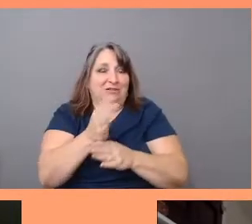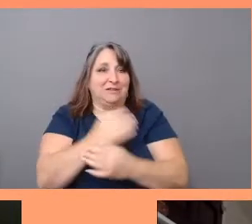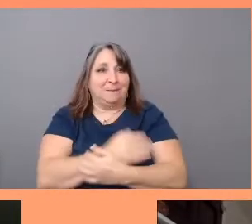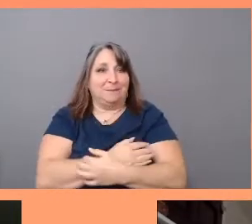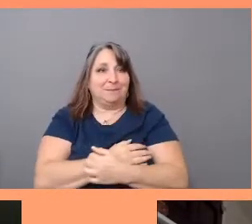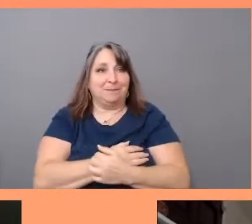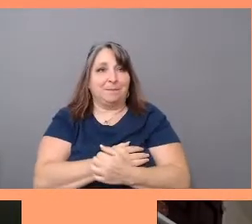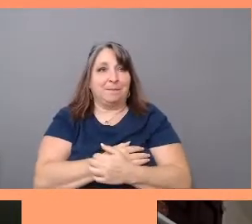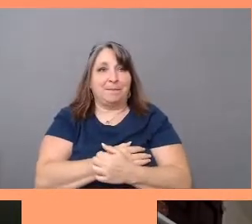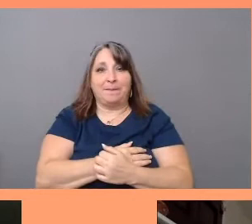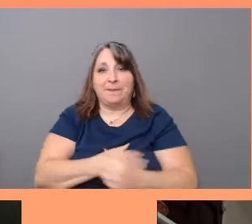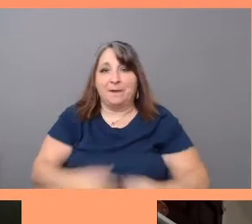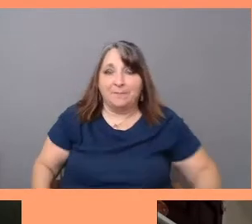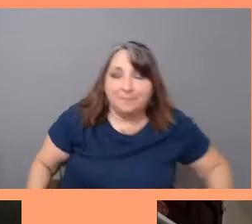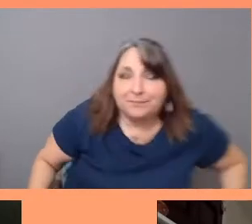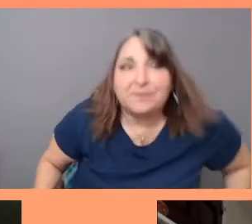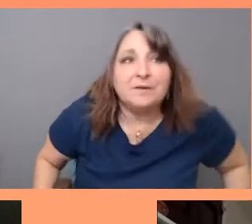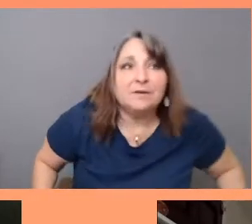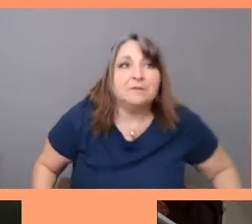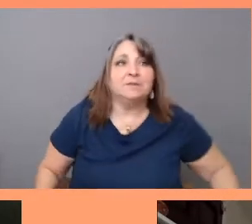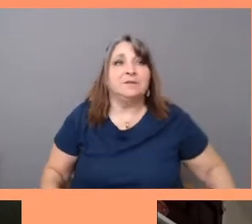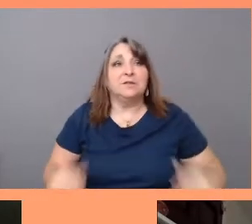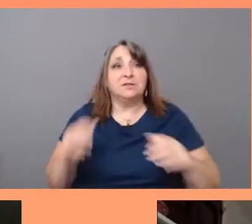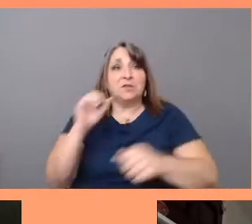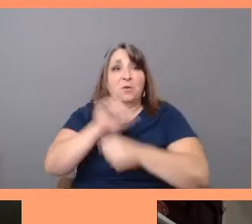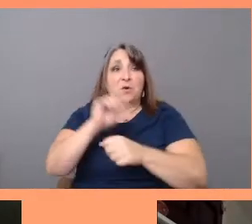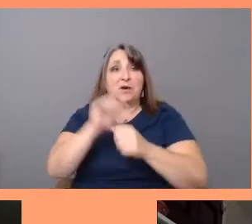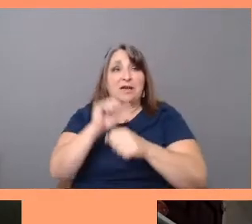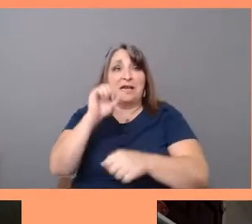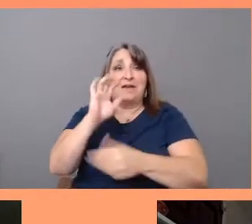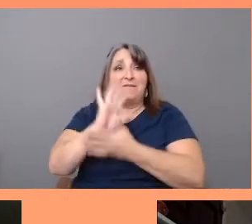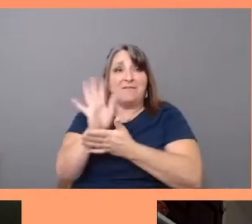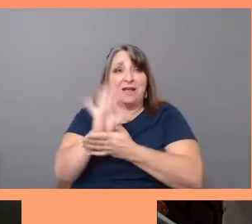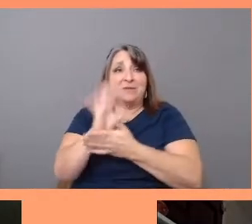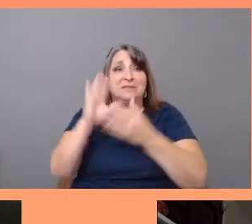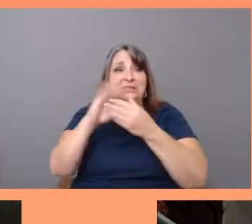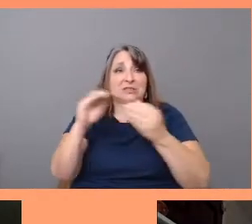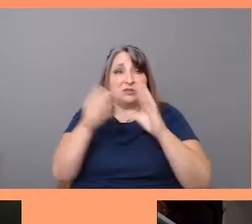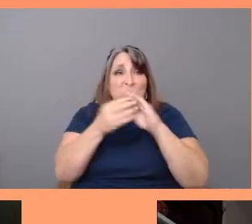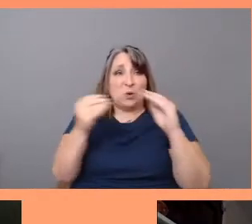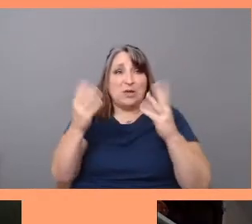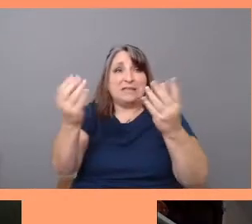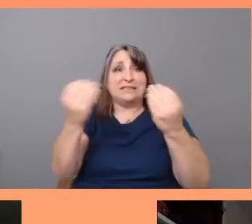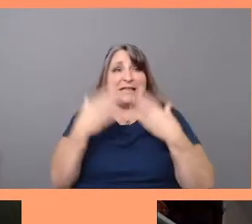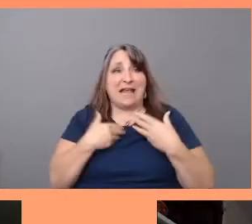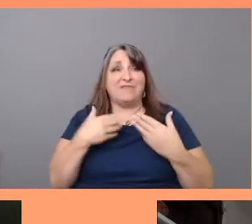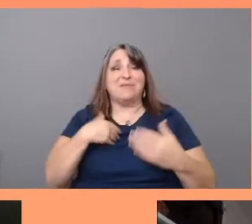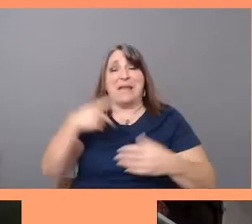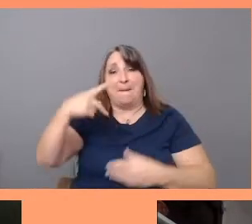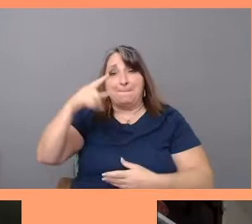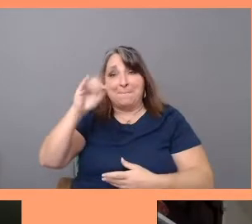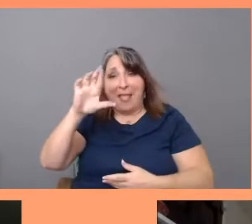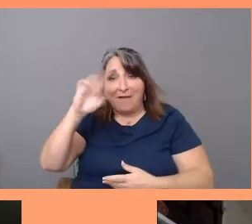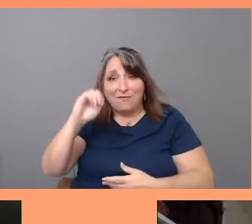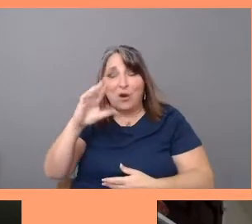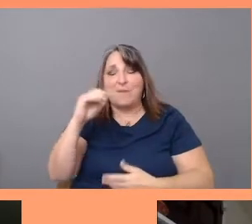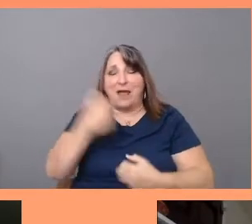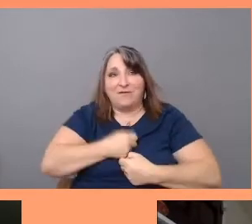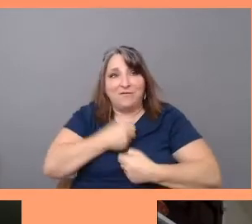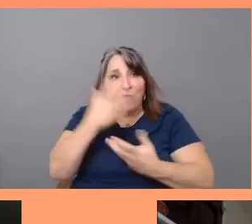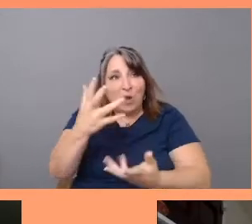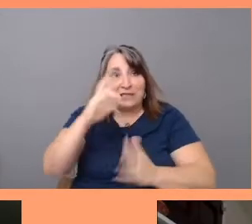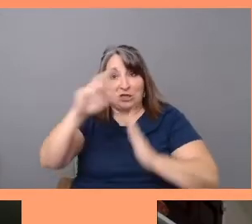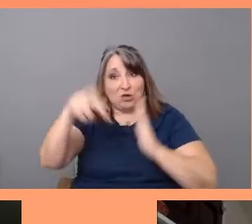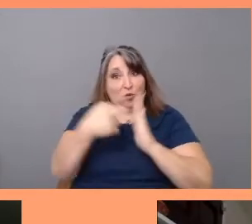So working with Working Films and Story Shift really gave me a platform and a voice and a role to play in this work